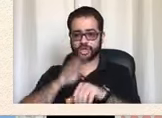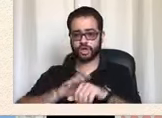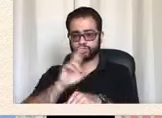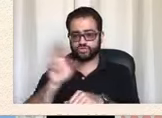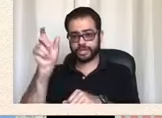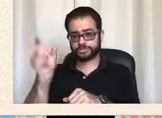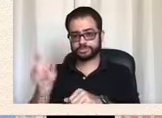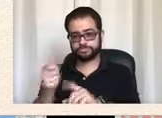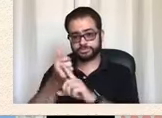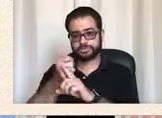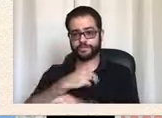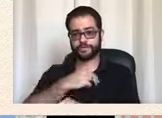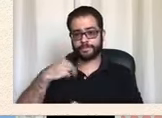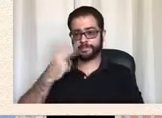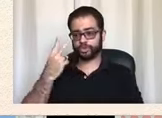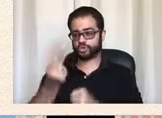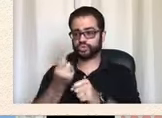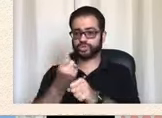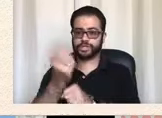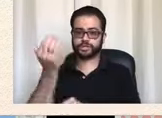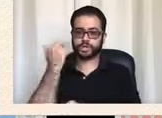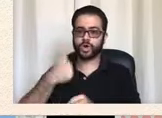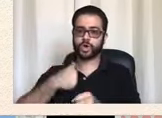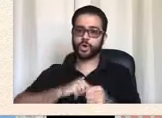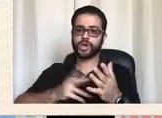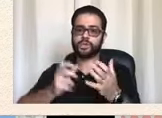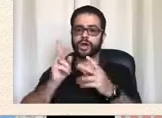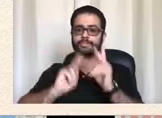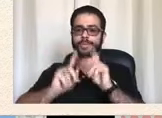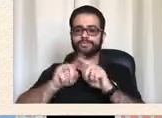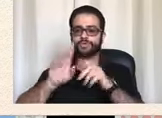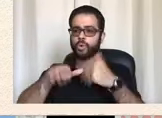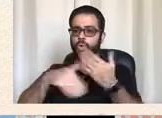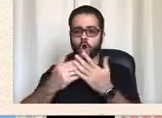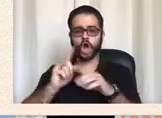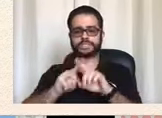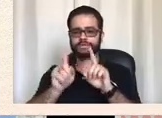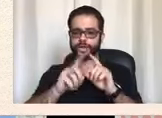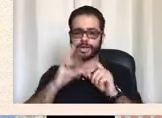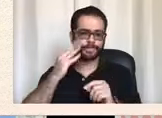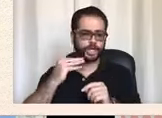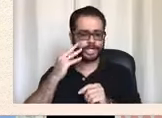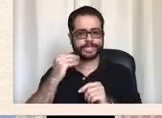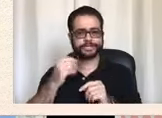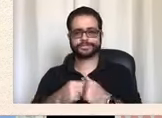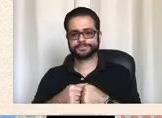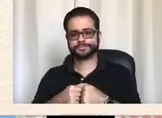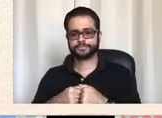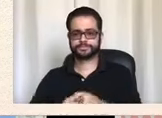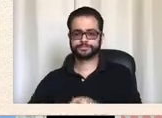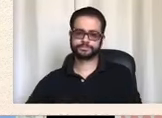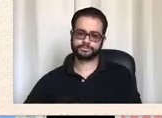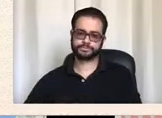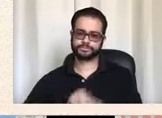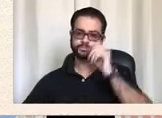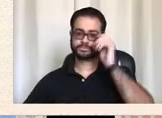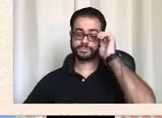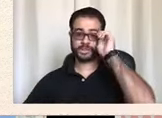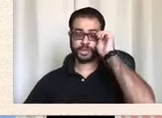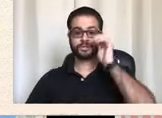2 years ago. We want people from all walks of life. So, good stuff. Okay, so Partners supports individuals